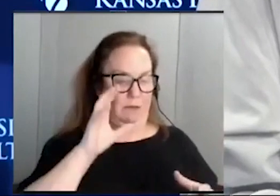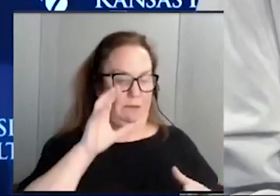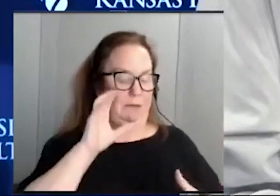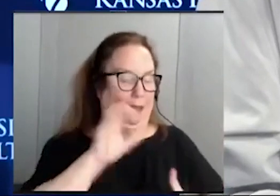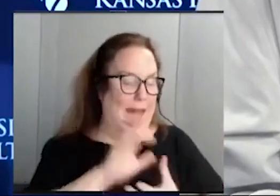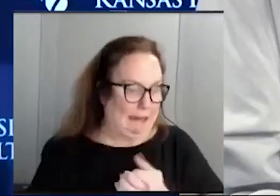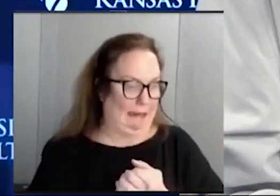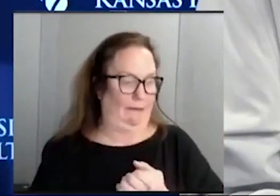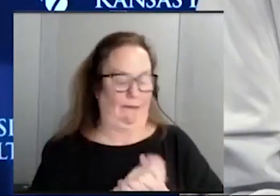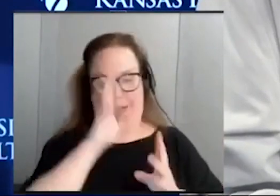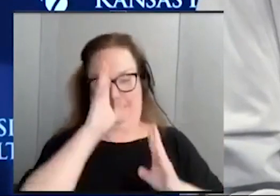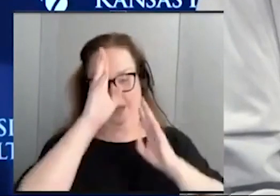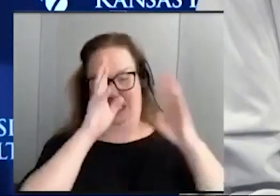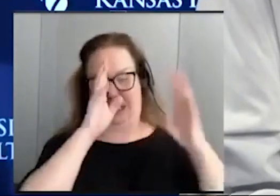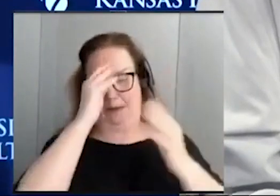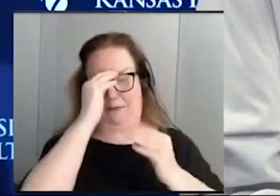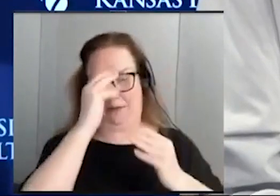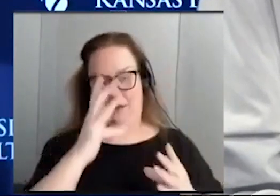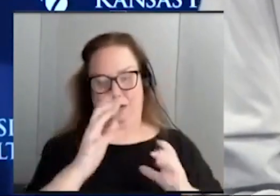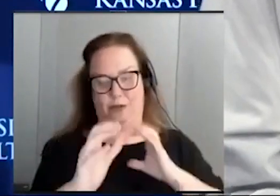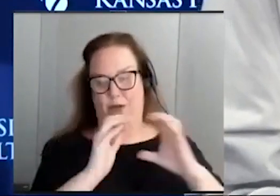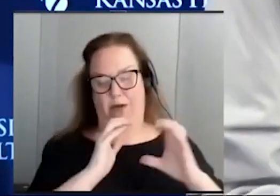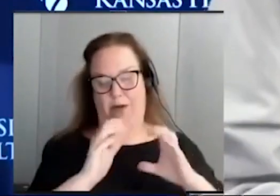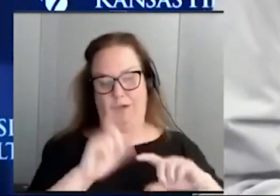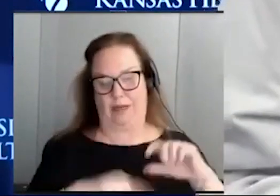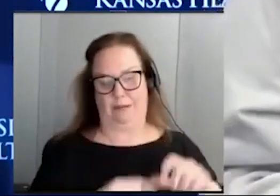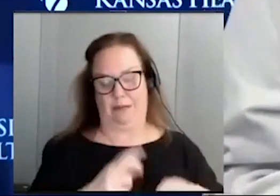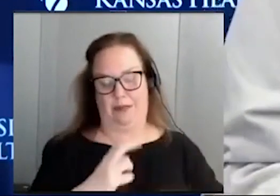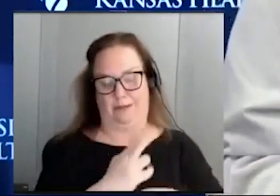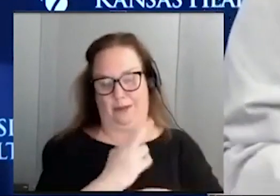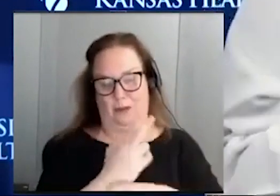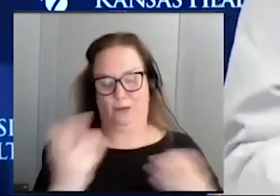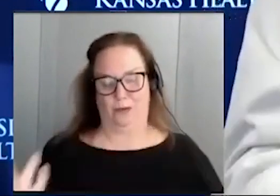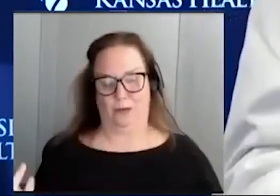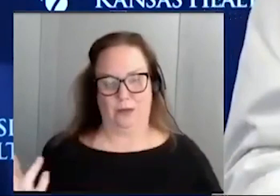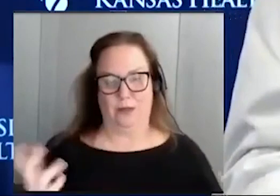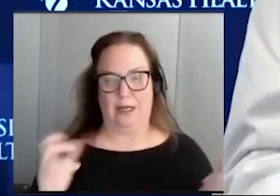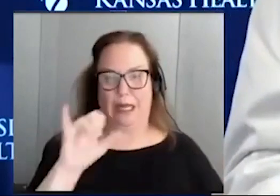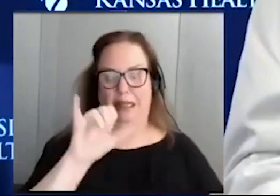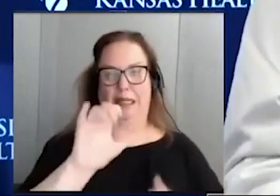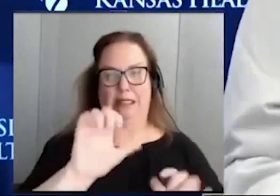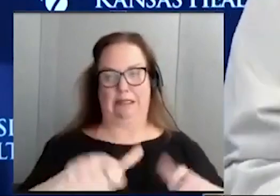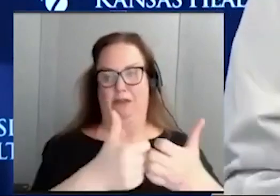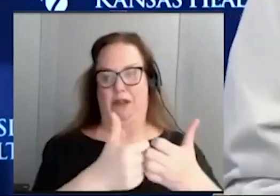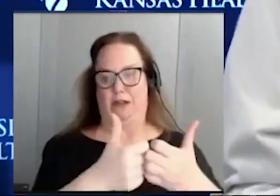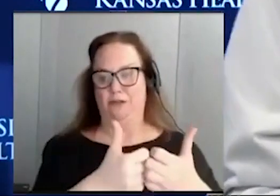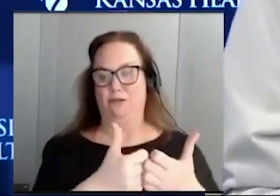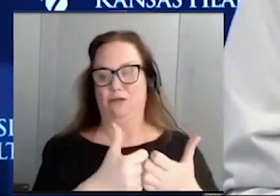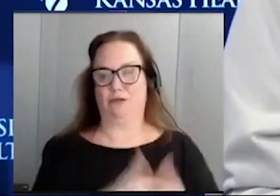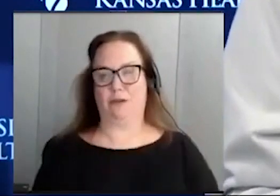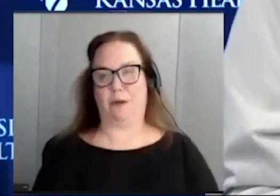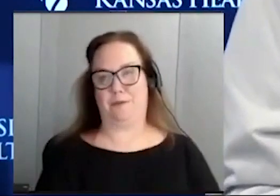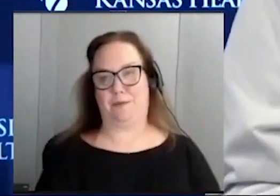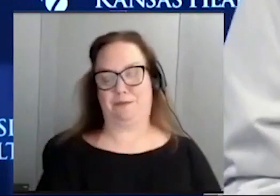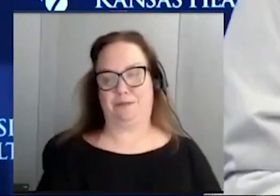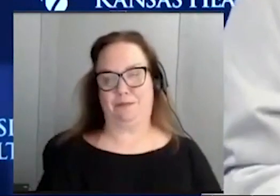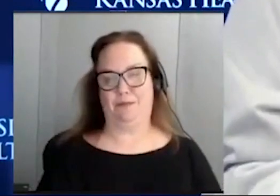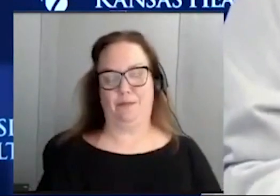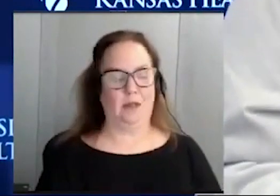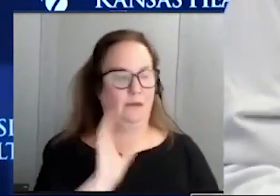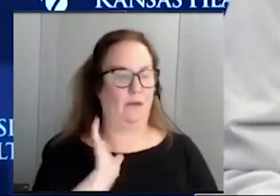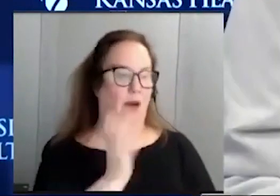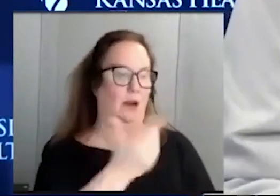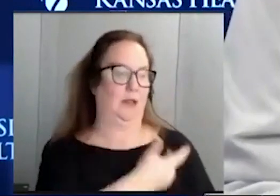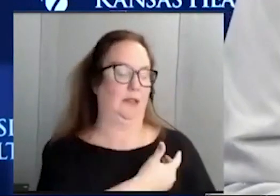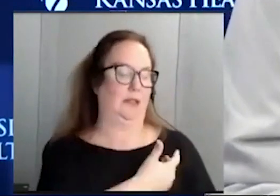a conversation that can't really even start. And I think that's the challenge we face. And for those of us that have to live